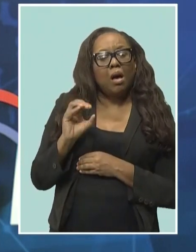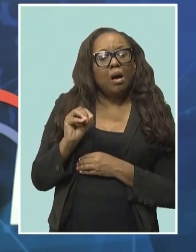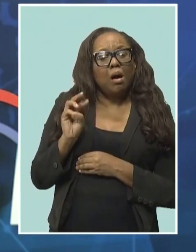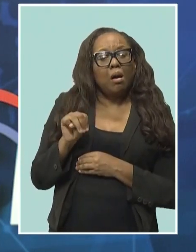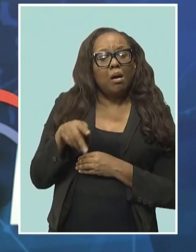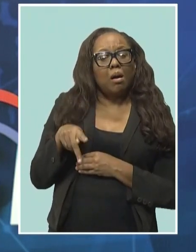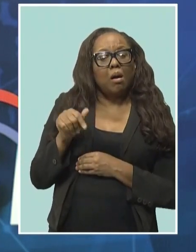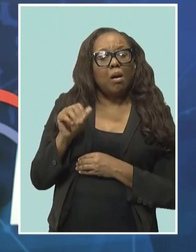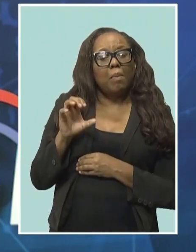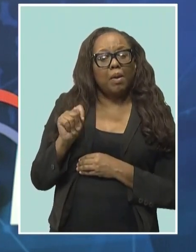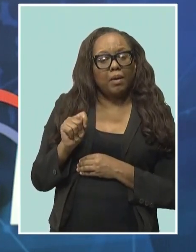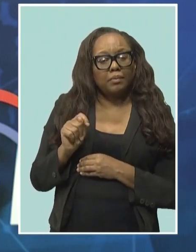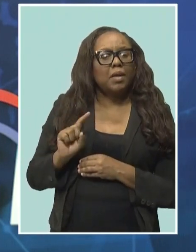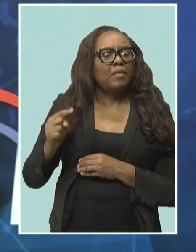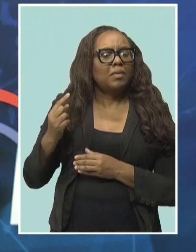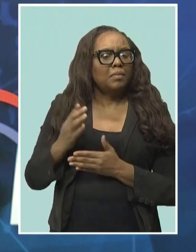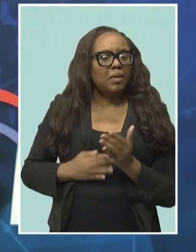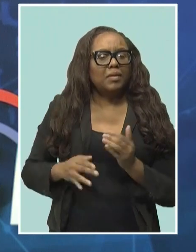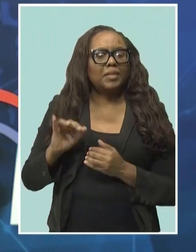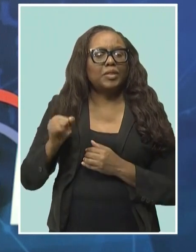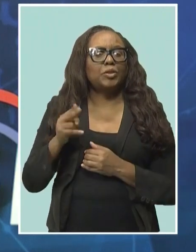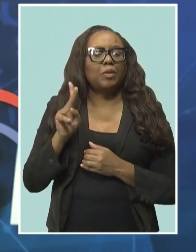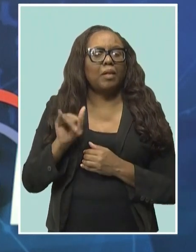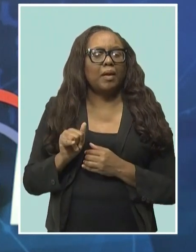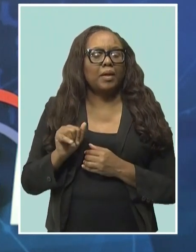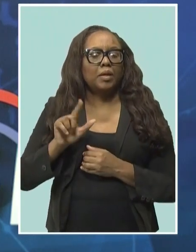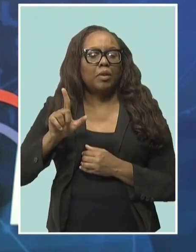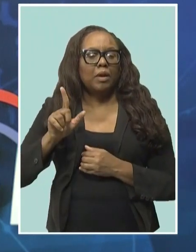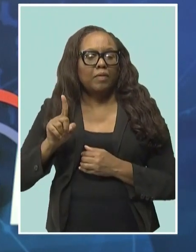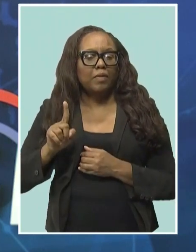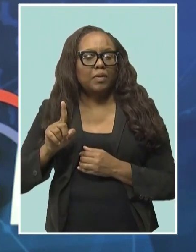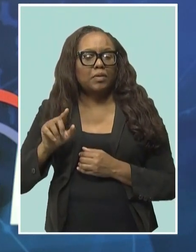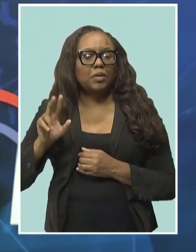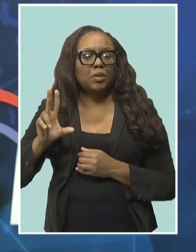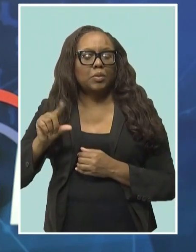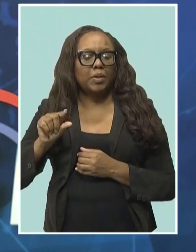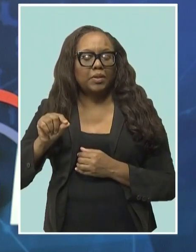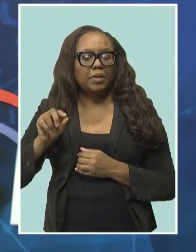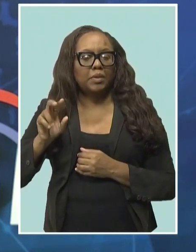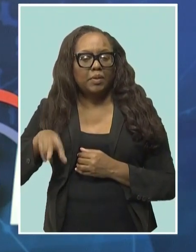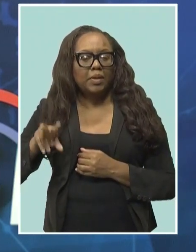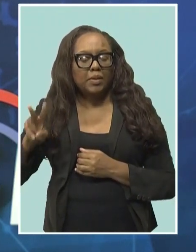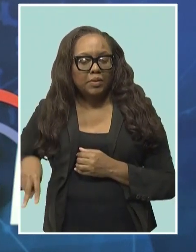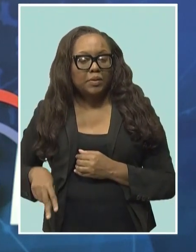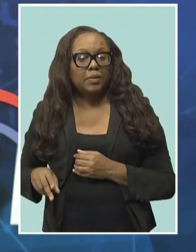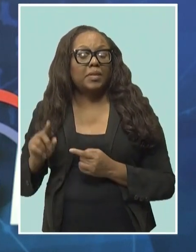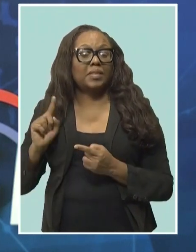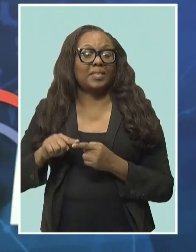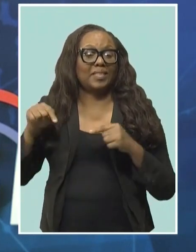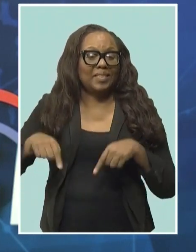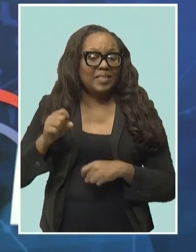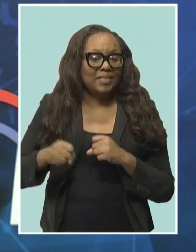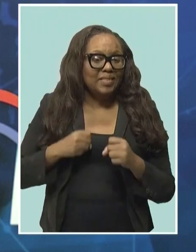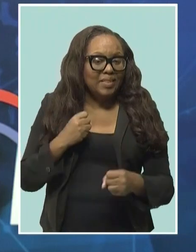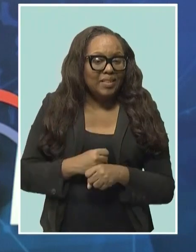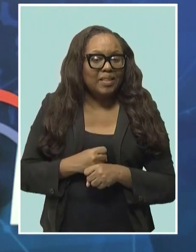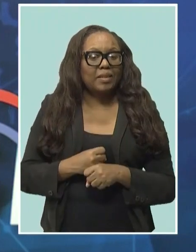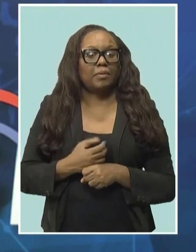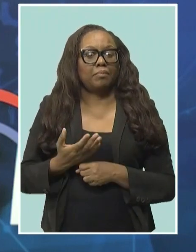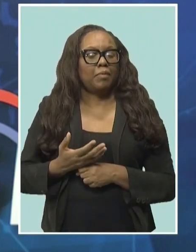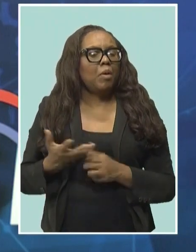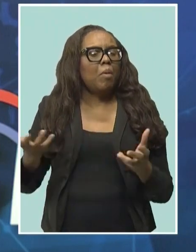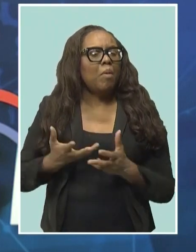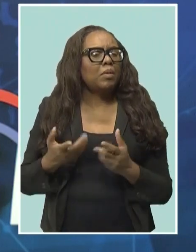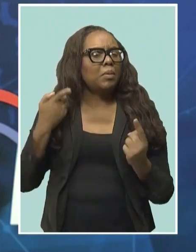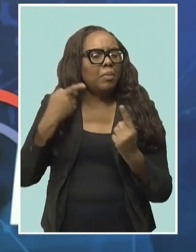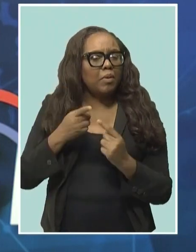January 2023 and extended to ease the burden on consumers because of surging prices as a result of inflationary trends